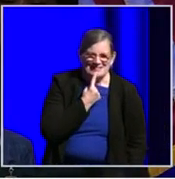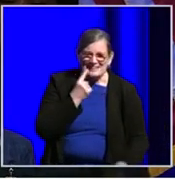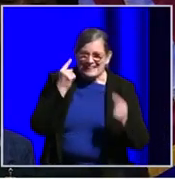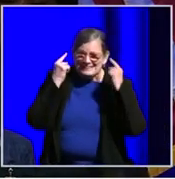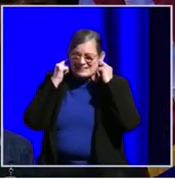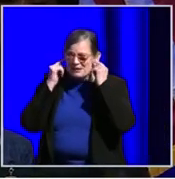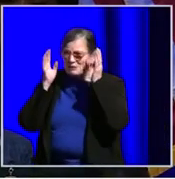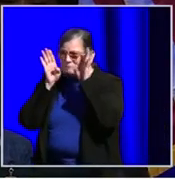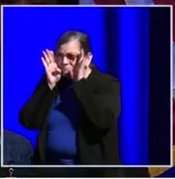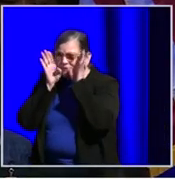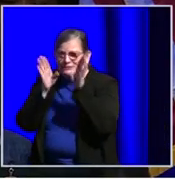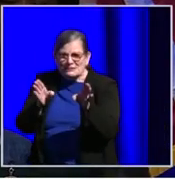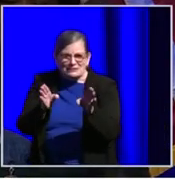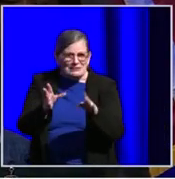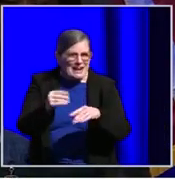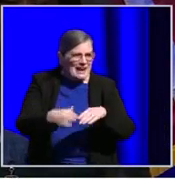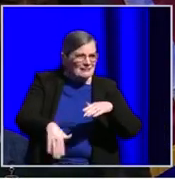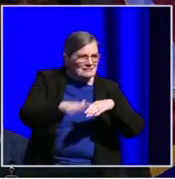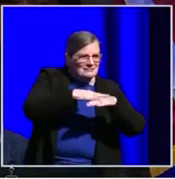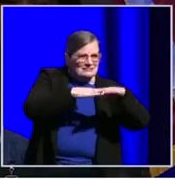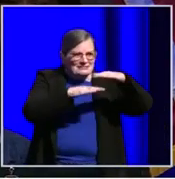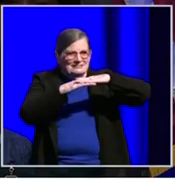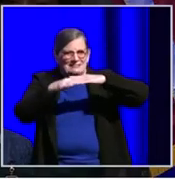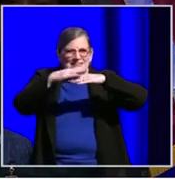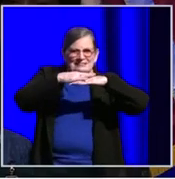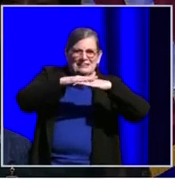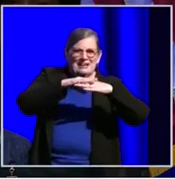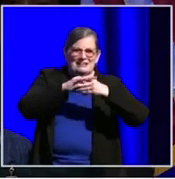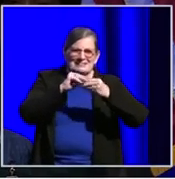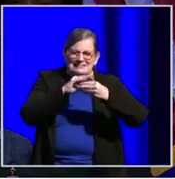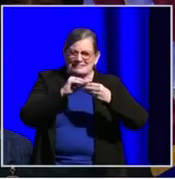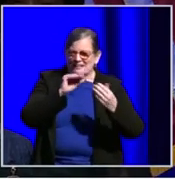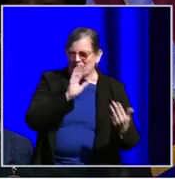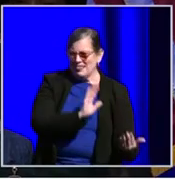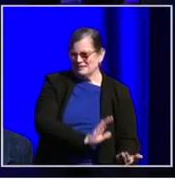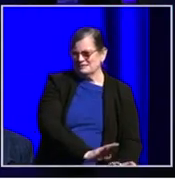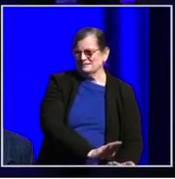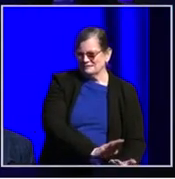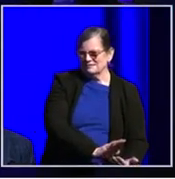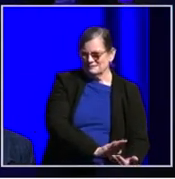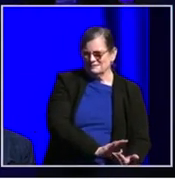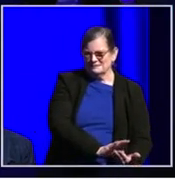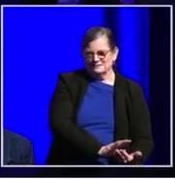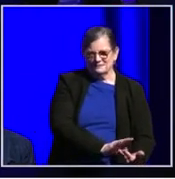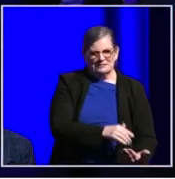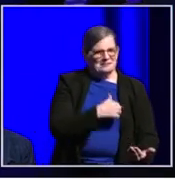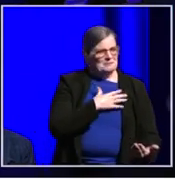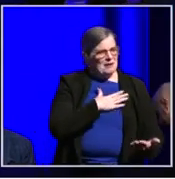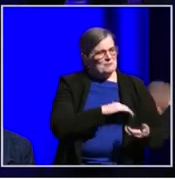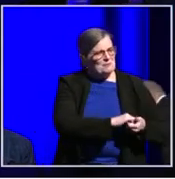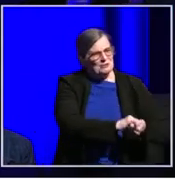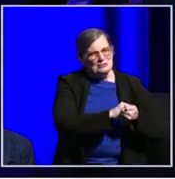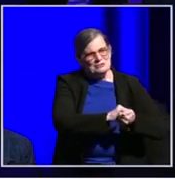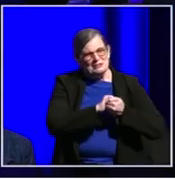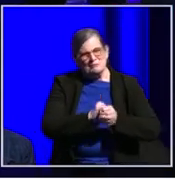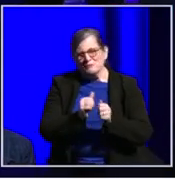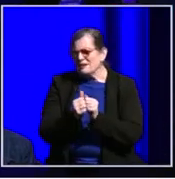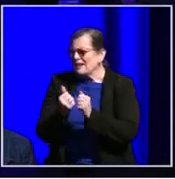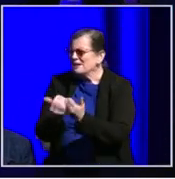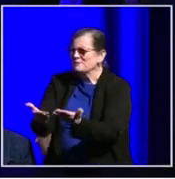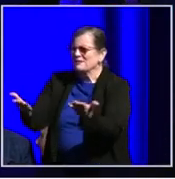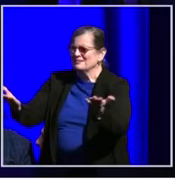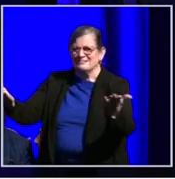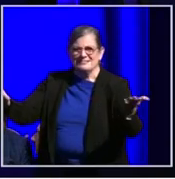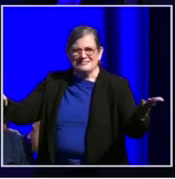independently elected Attorney General, I will listen to everyone. And I will collaborate with anyone who has our city's best interests at